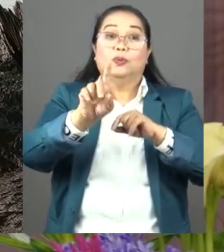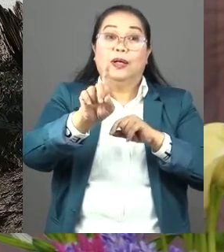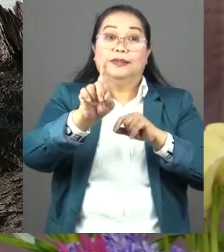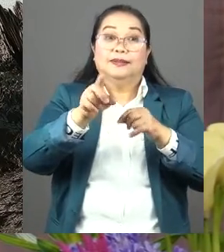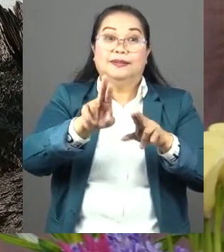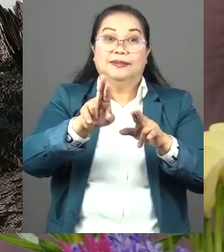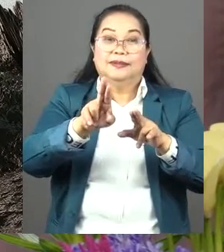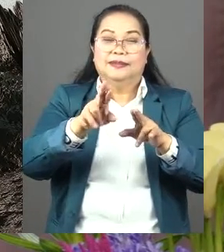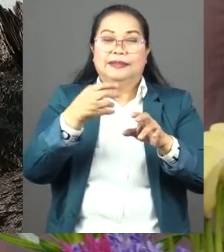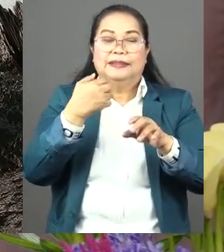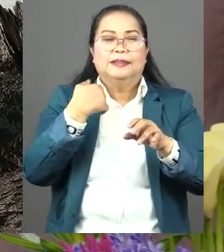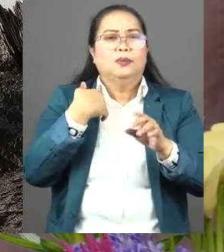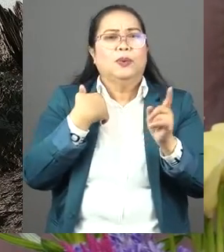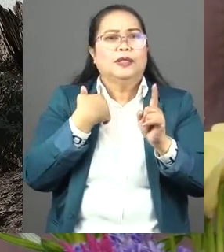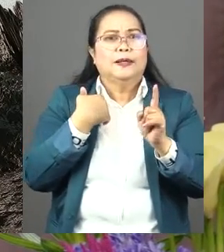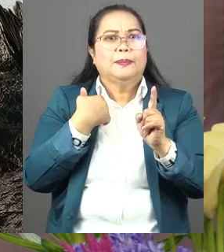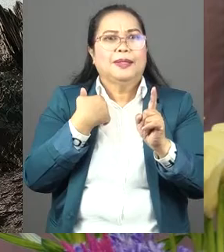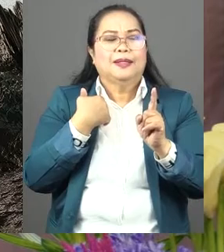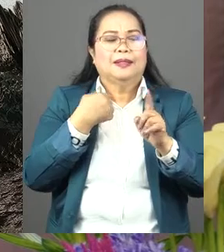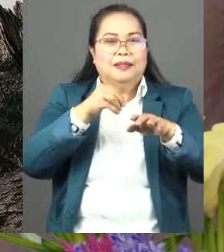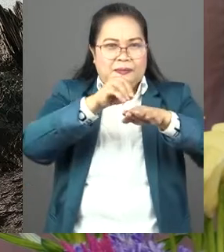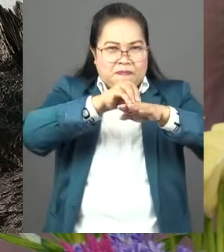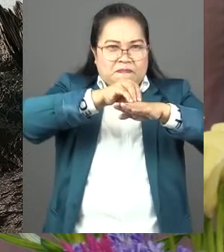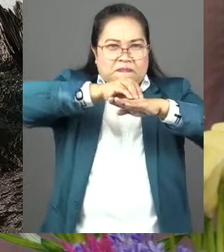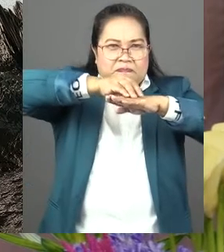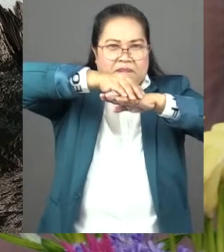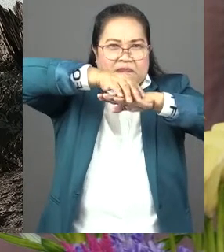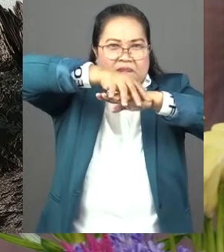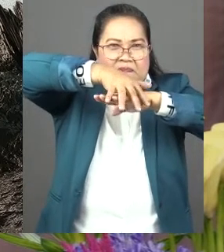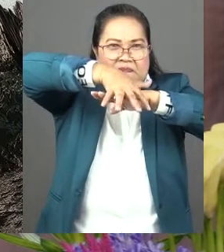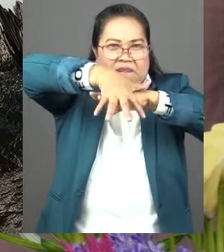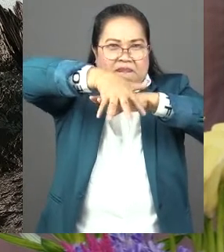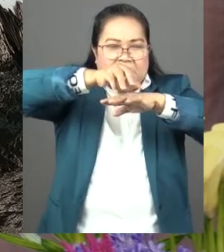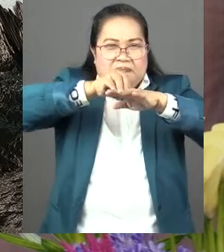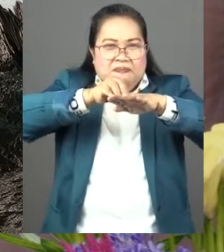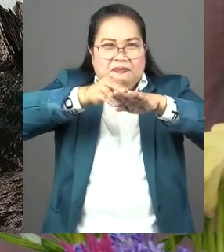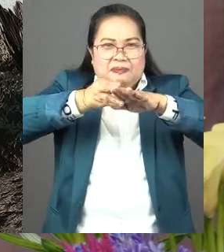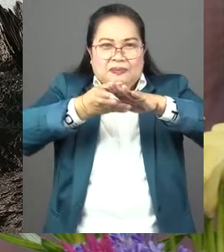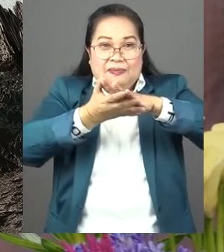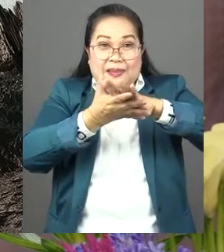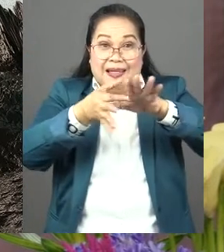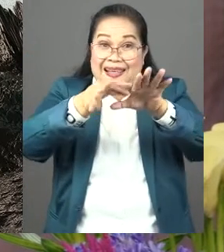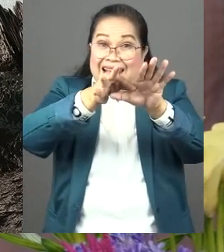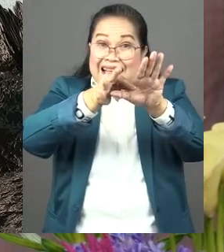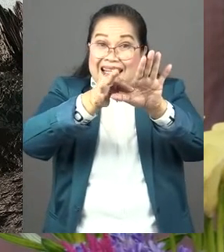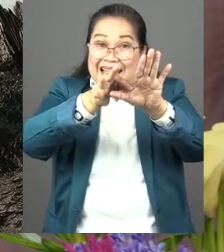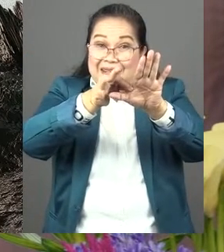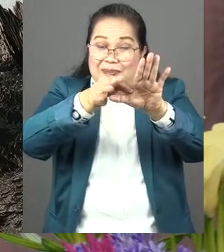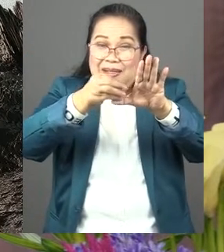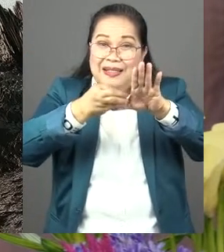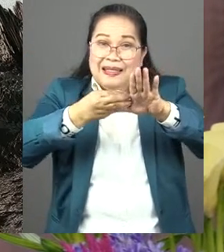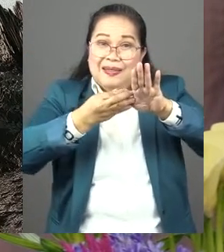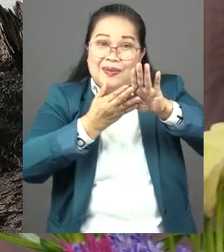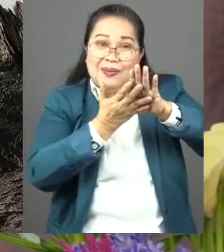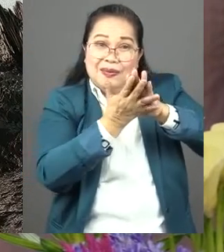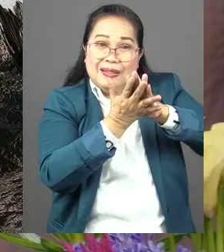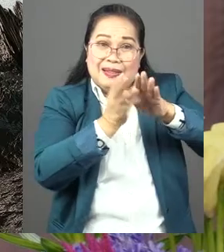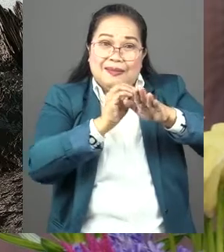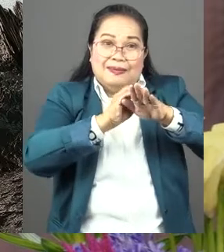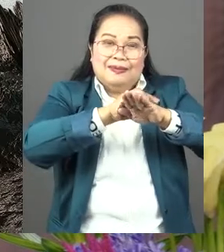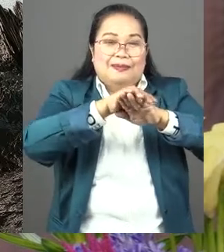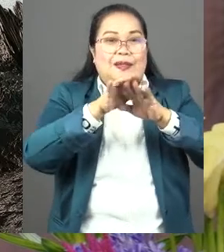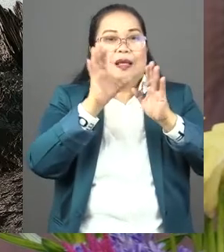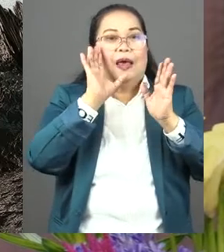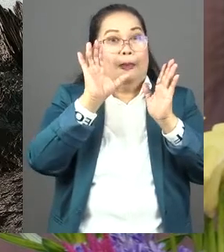in brine? It permeates every part of the meat, right? It saturates it. That's a